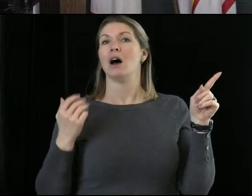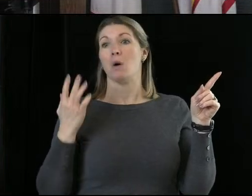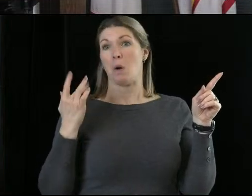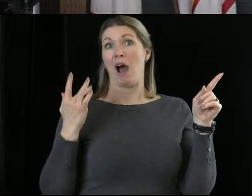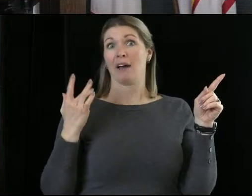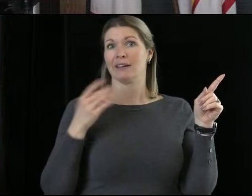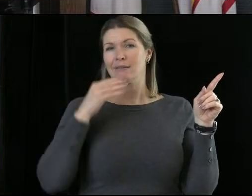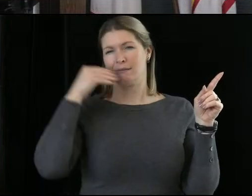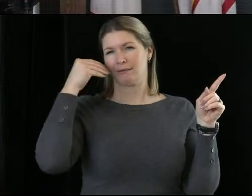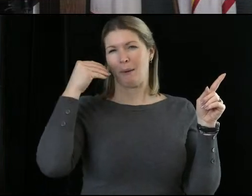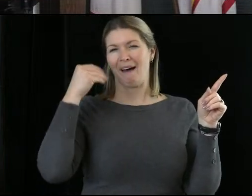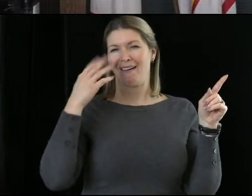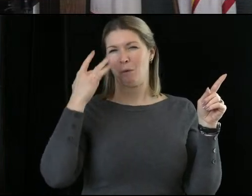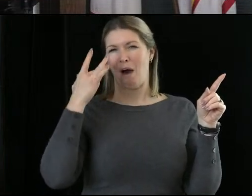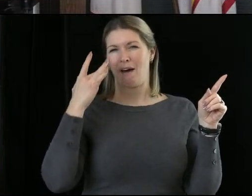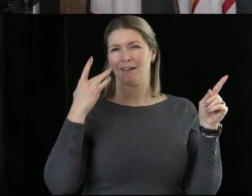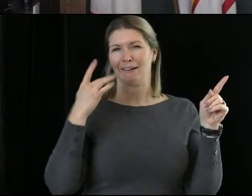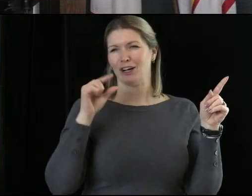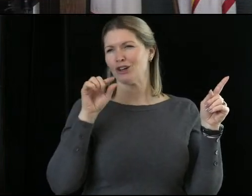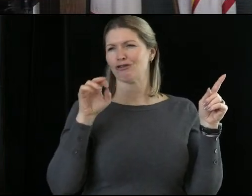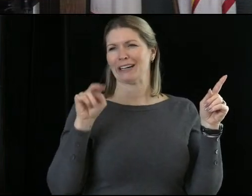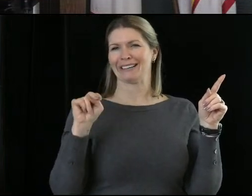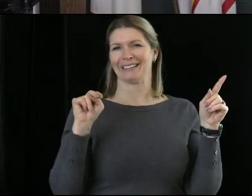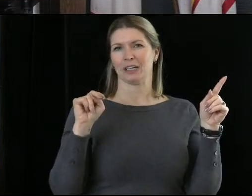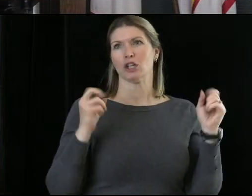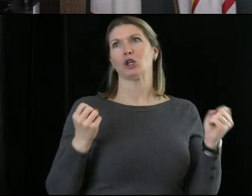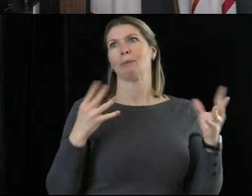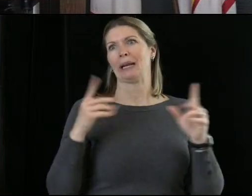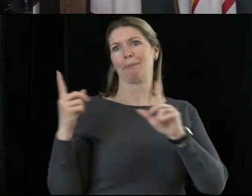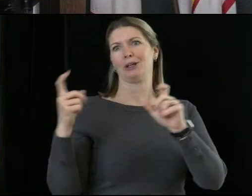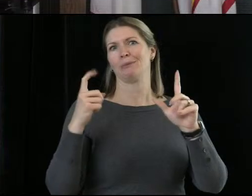now, right? But